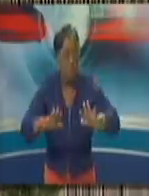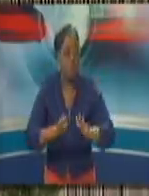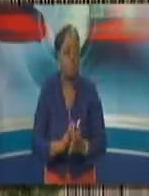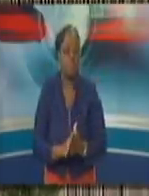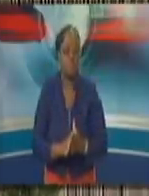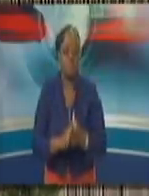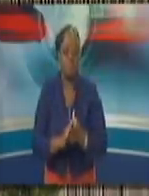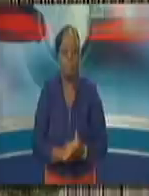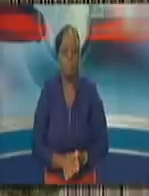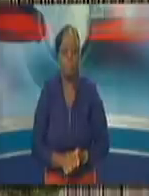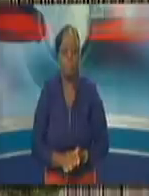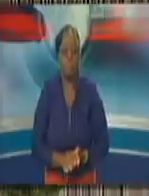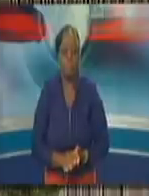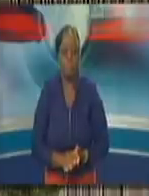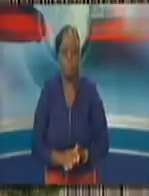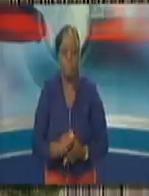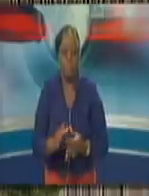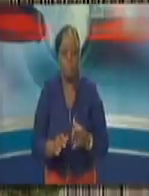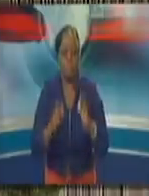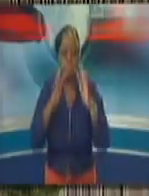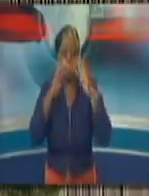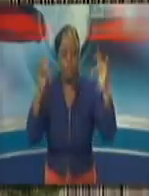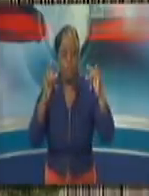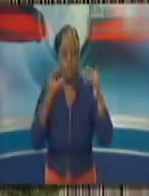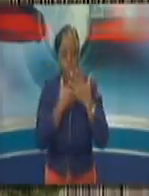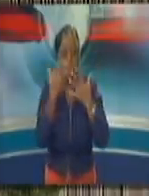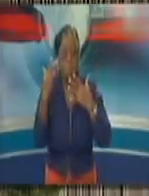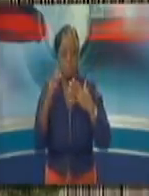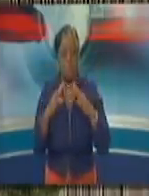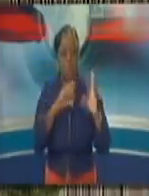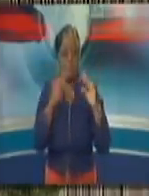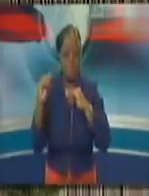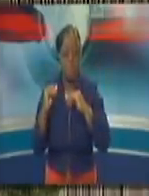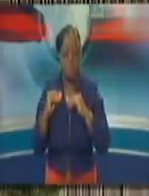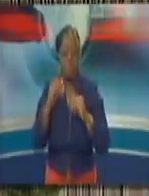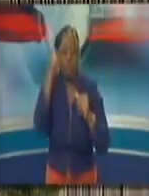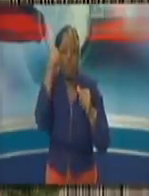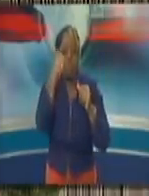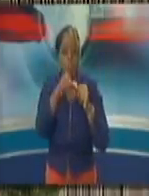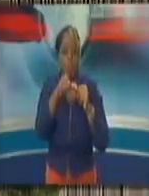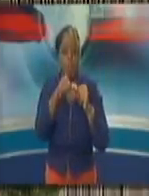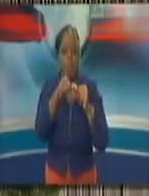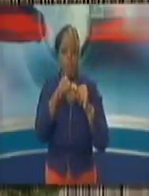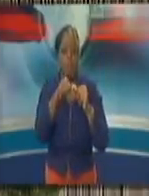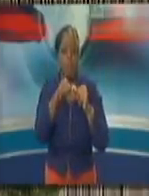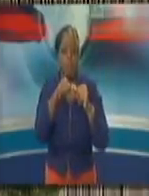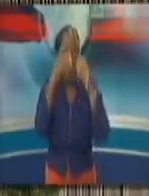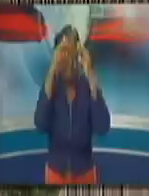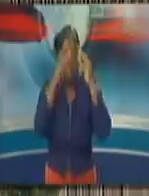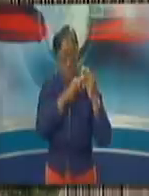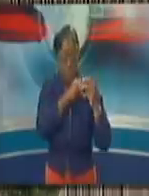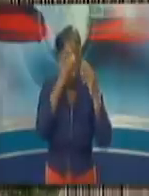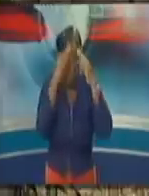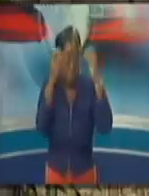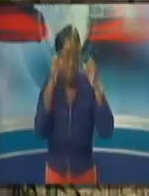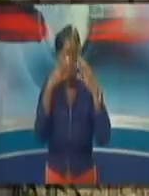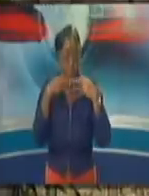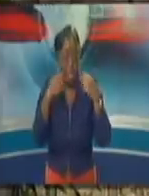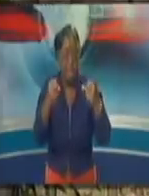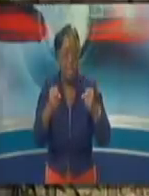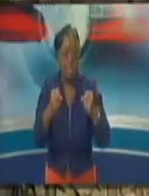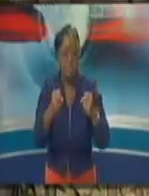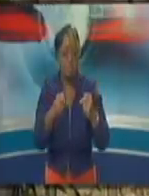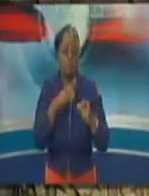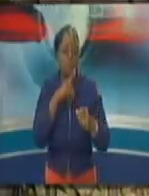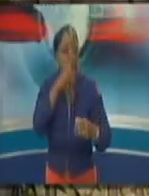to the end of today's virtual media conference. And do remember that the Ministry of Health and the Ministry of Communications are your only credible sources